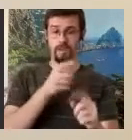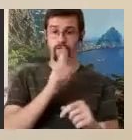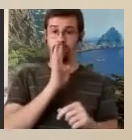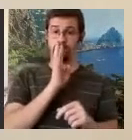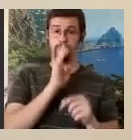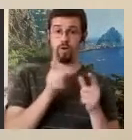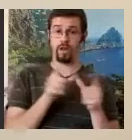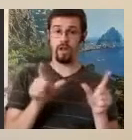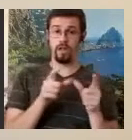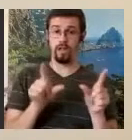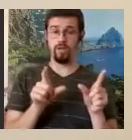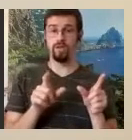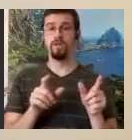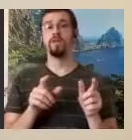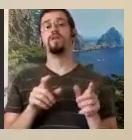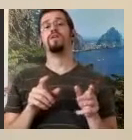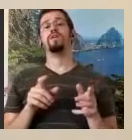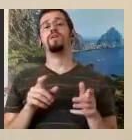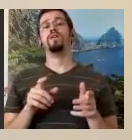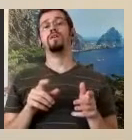they can.